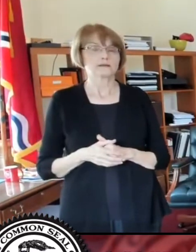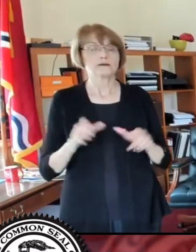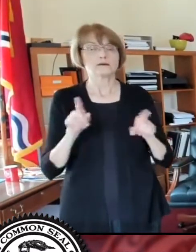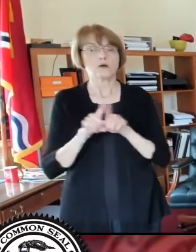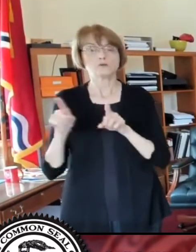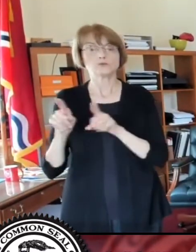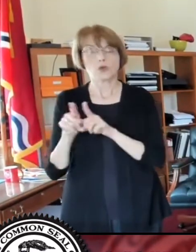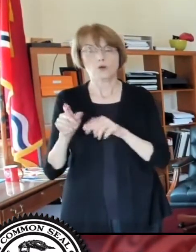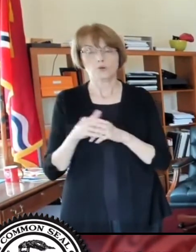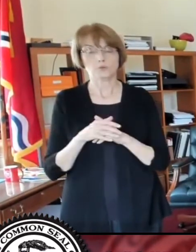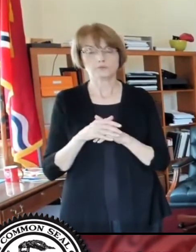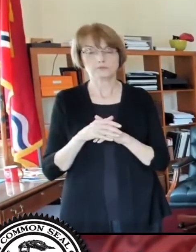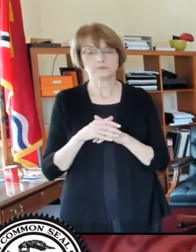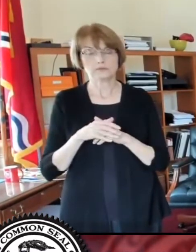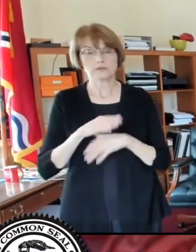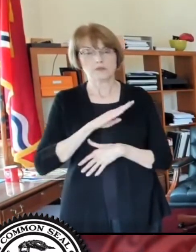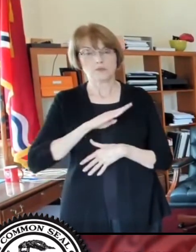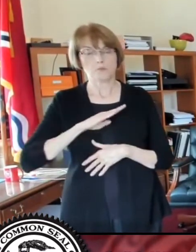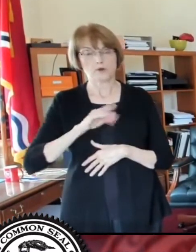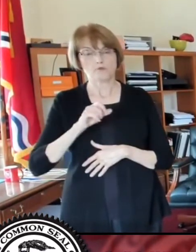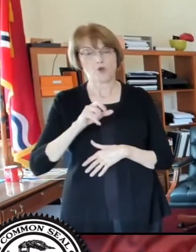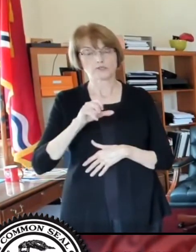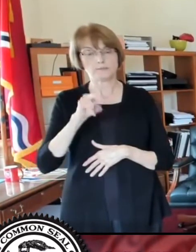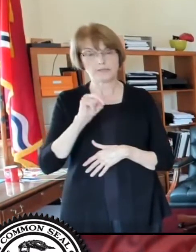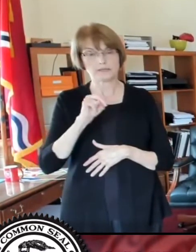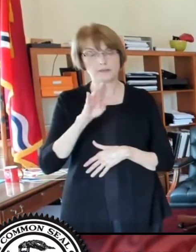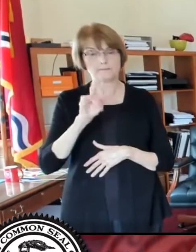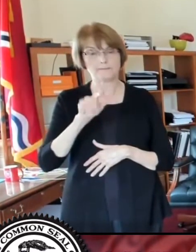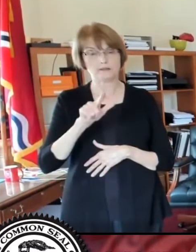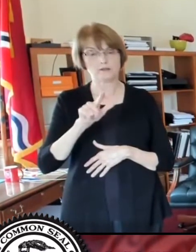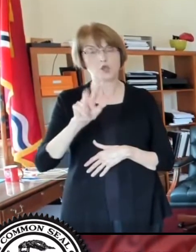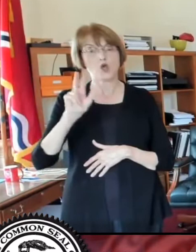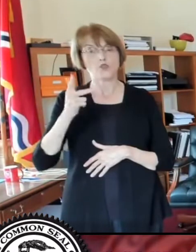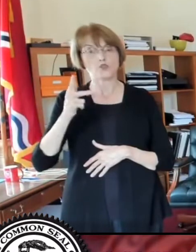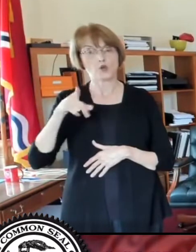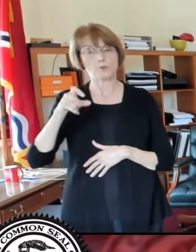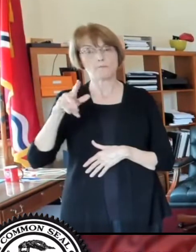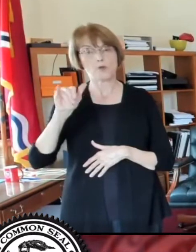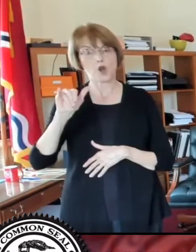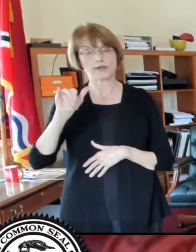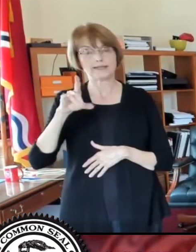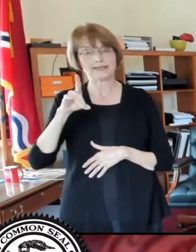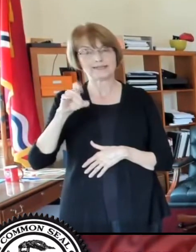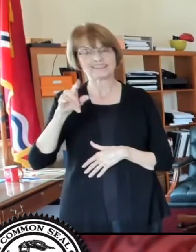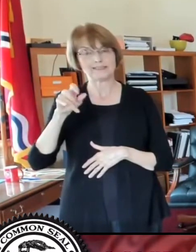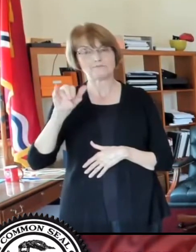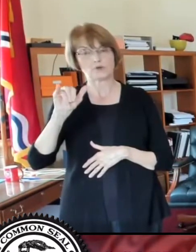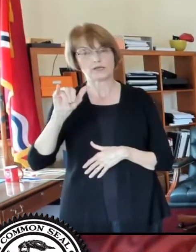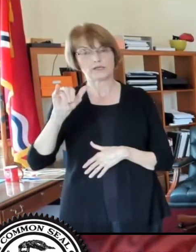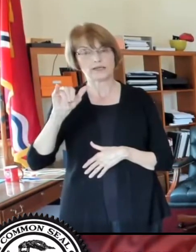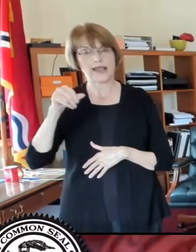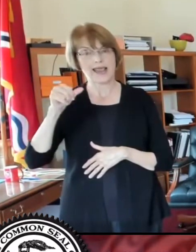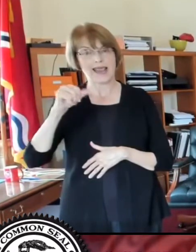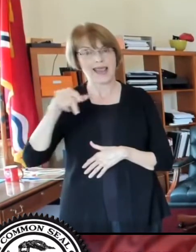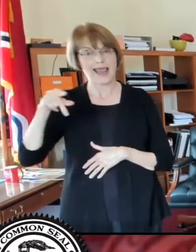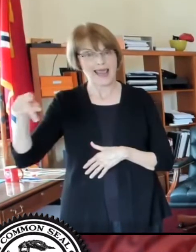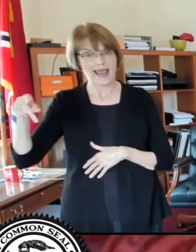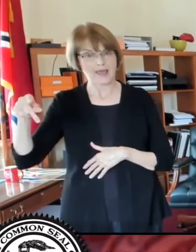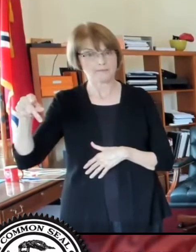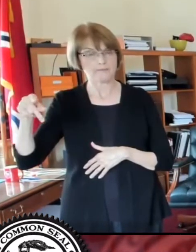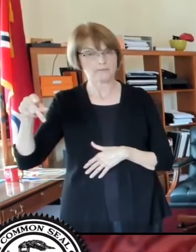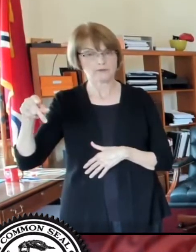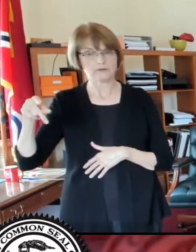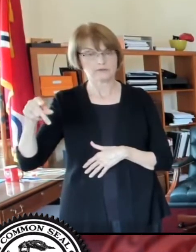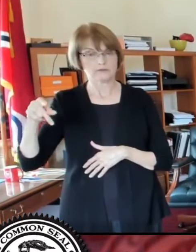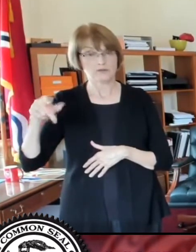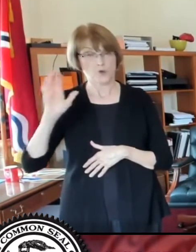question on a Board of Aldermen bill about the third-party delivery app and what the impact that might have